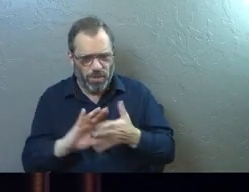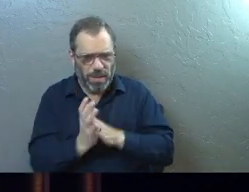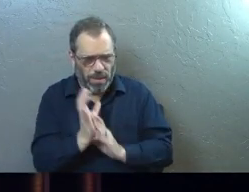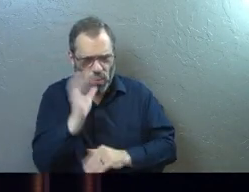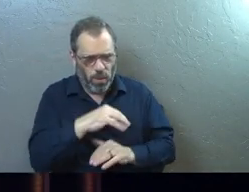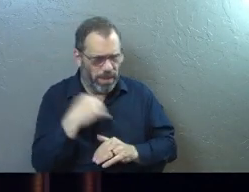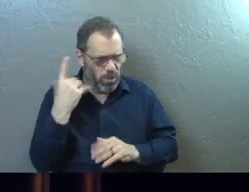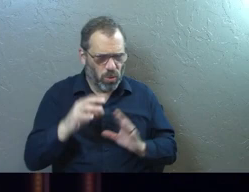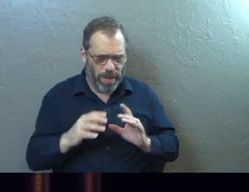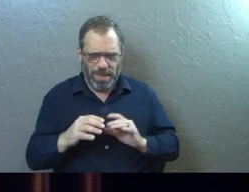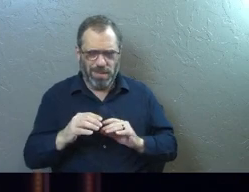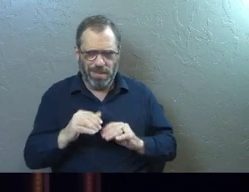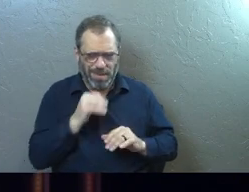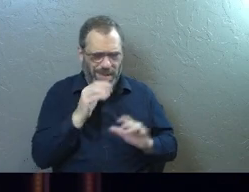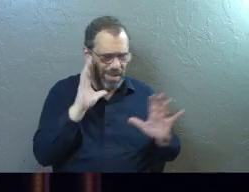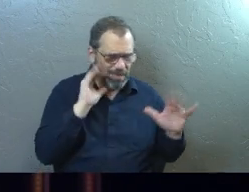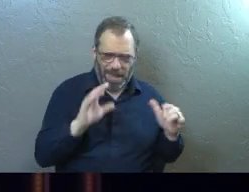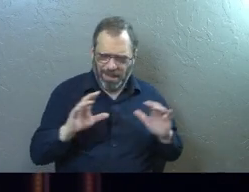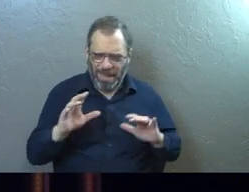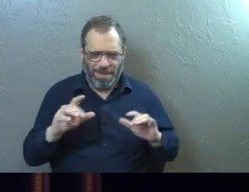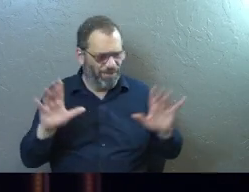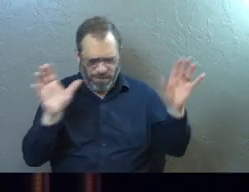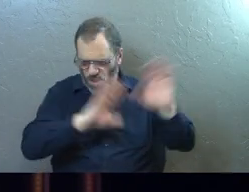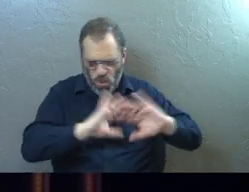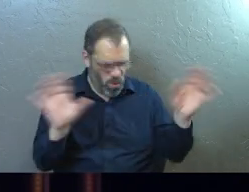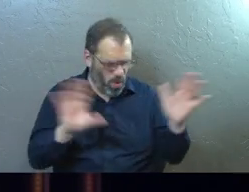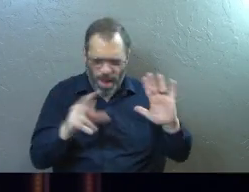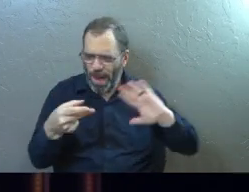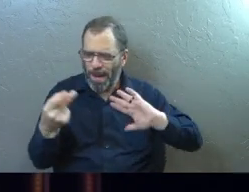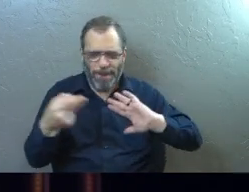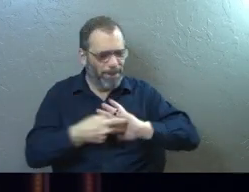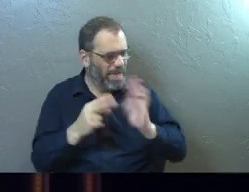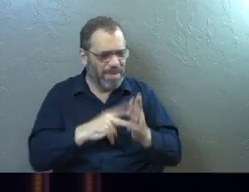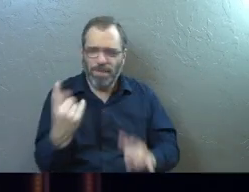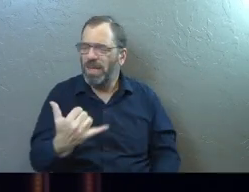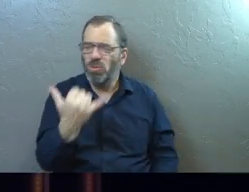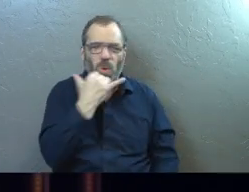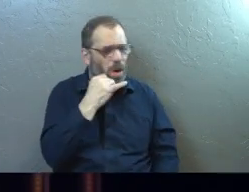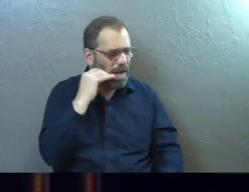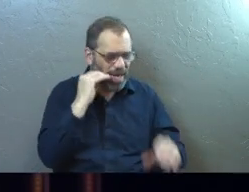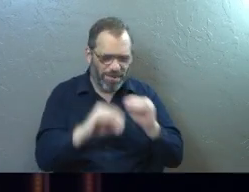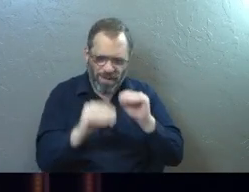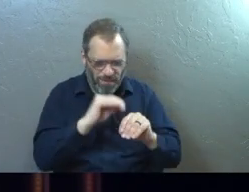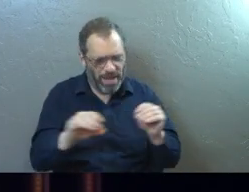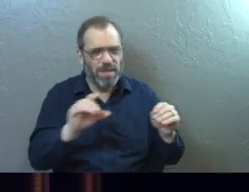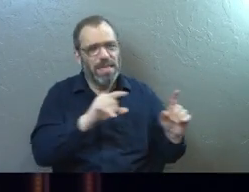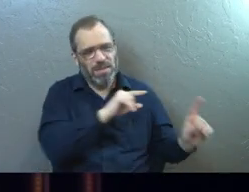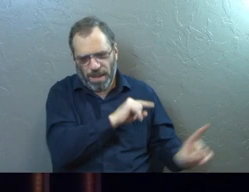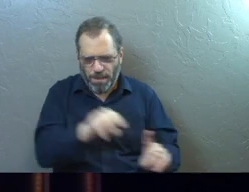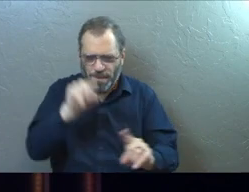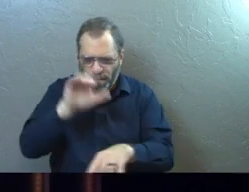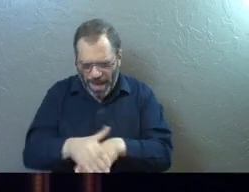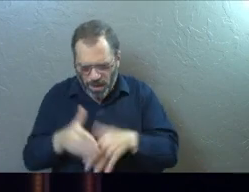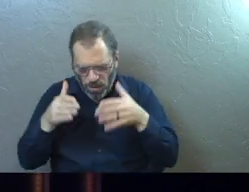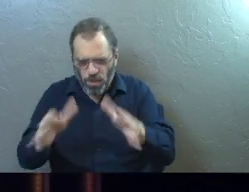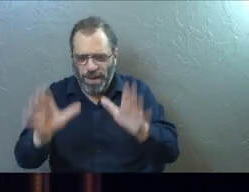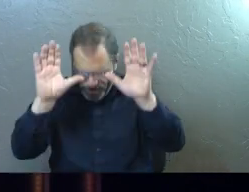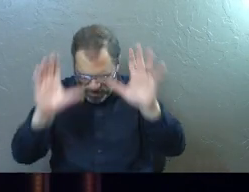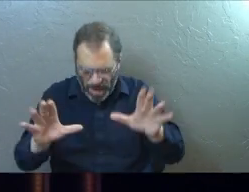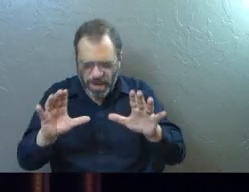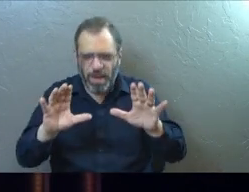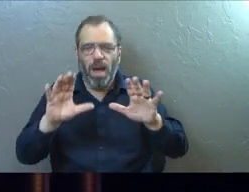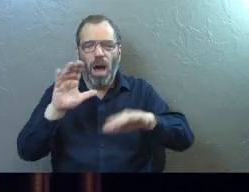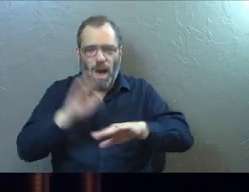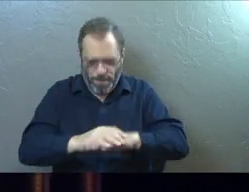weird and things are getting crazy and they're not what I thought, I think that means something's wrong and I've got to fix it to get back on the track that I thought and